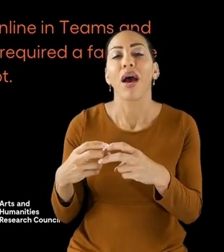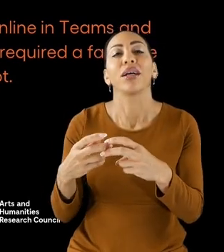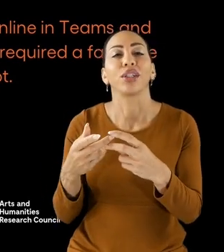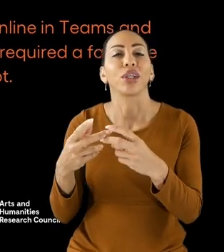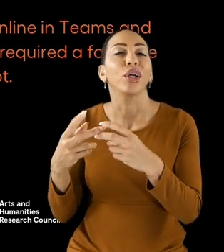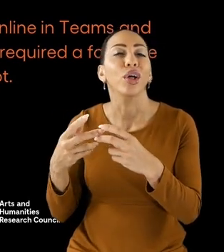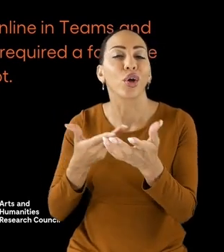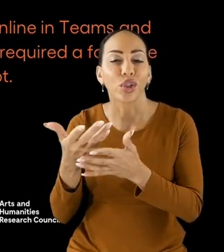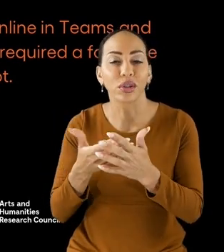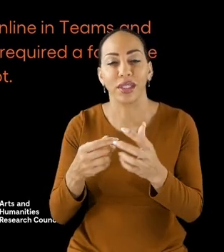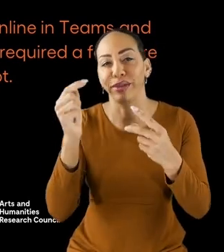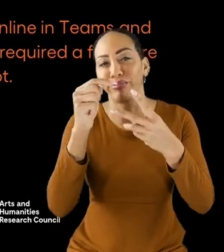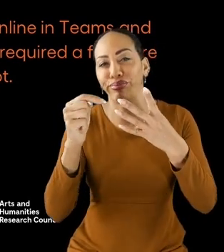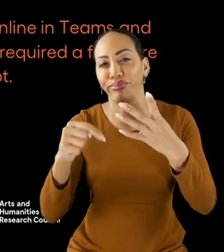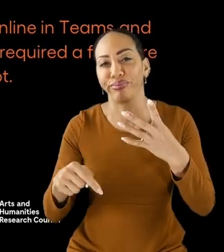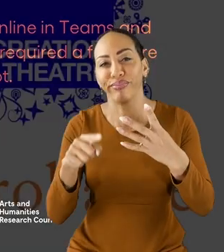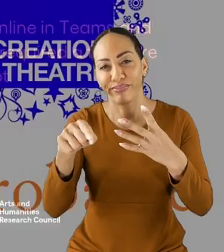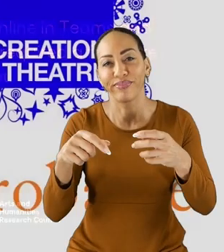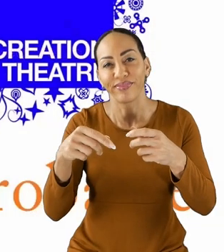Satinder Gill and Randall Packer.